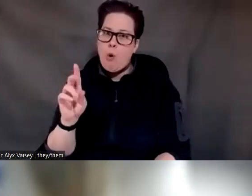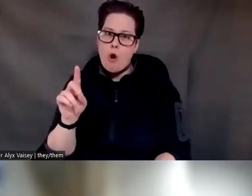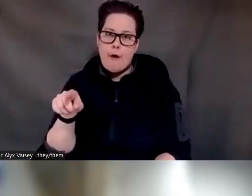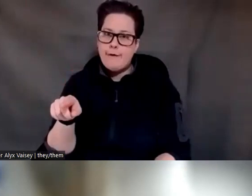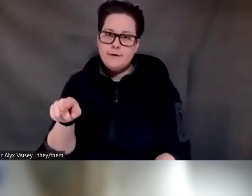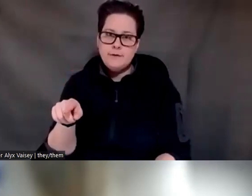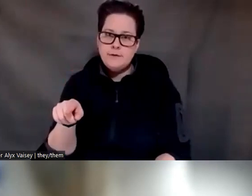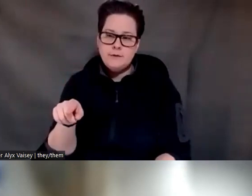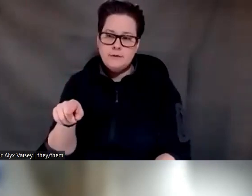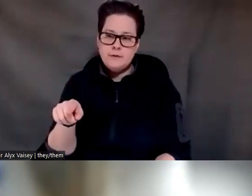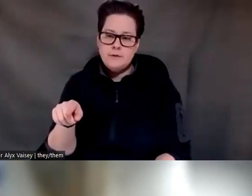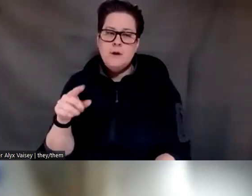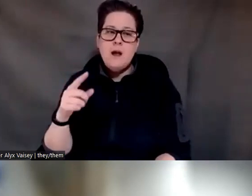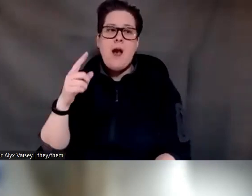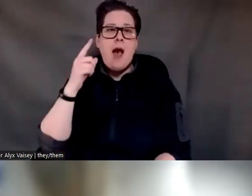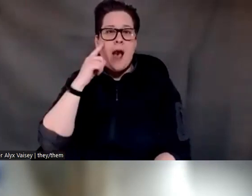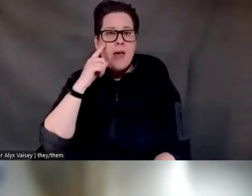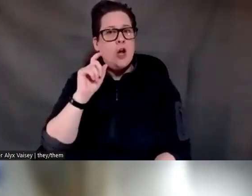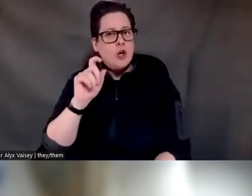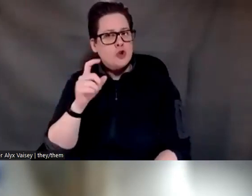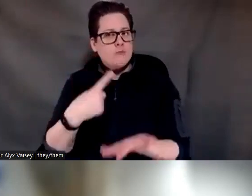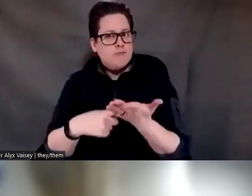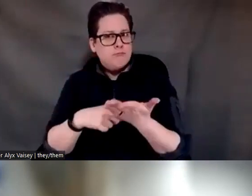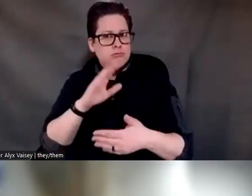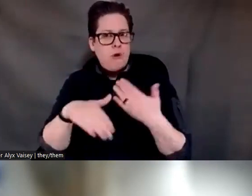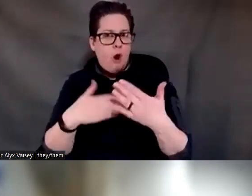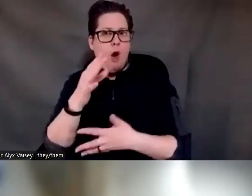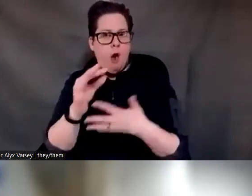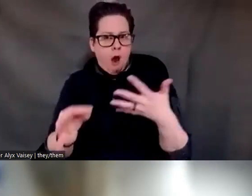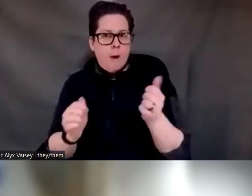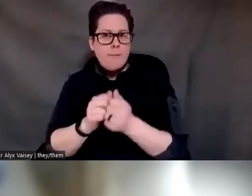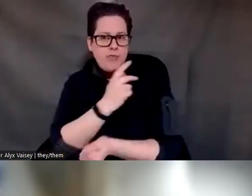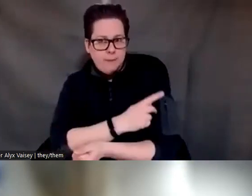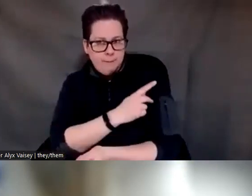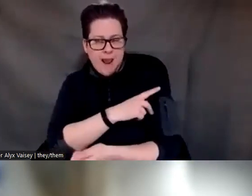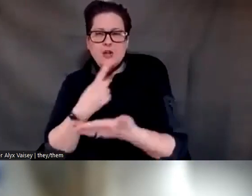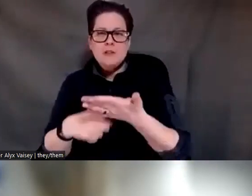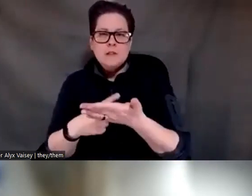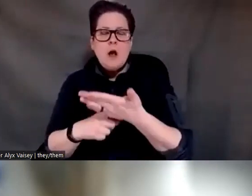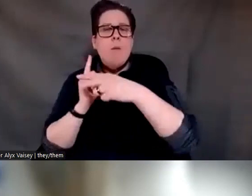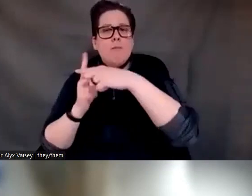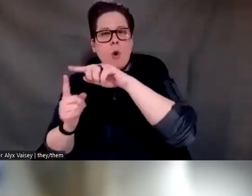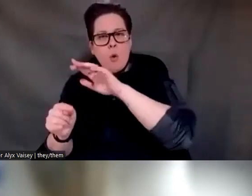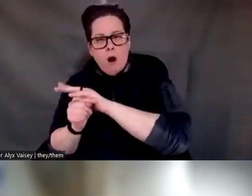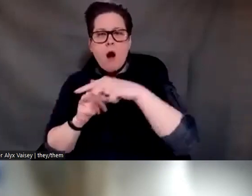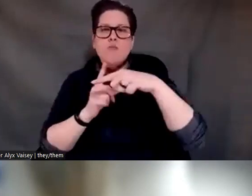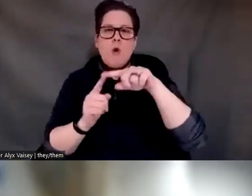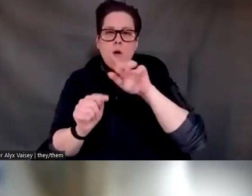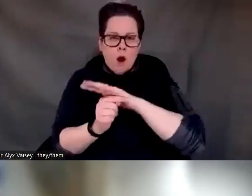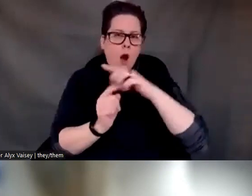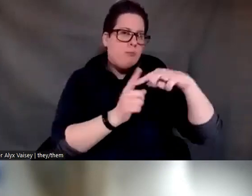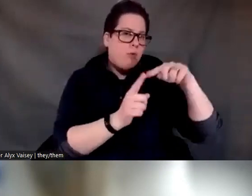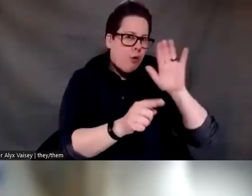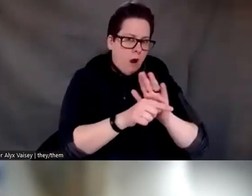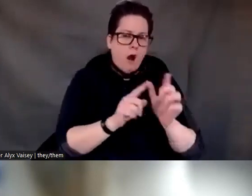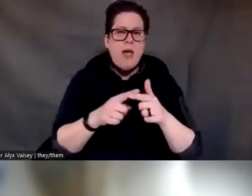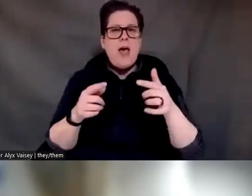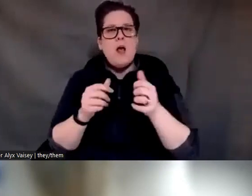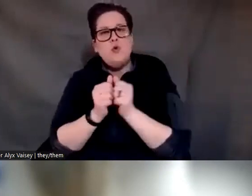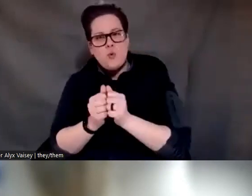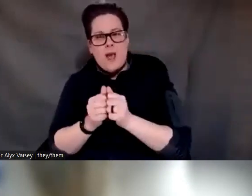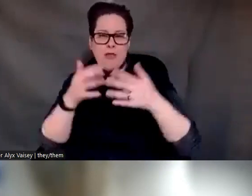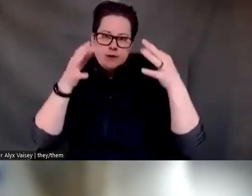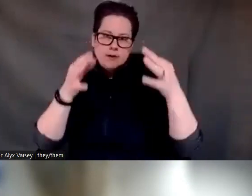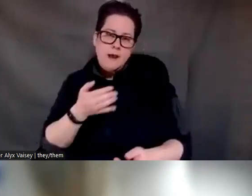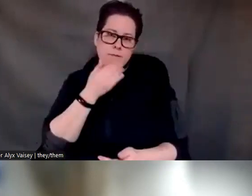that all options should be discussed with the patients, pros and cons should be discussed with patients, and then deciding together about what the